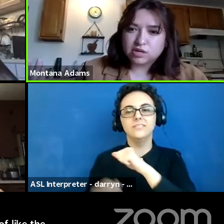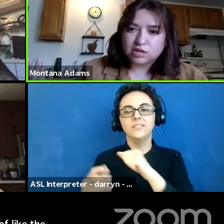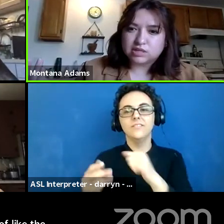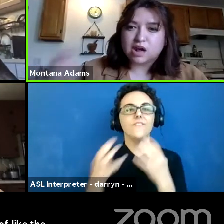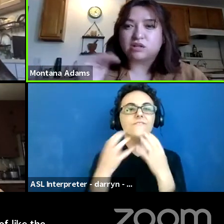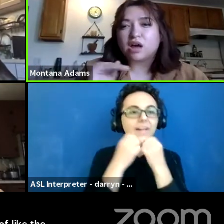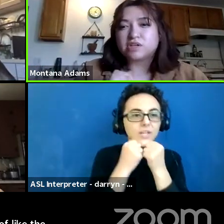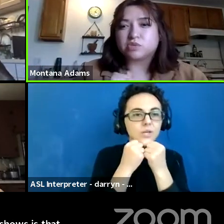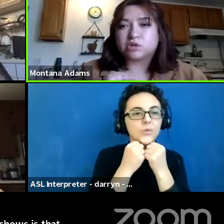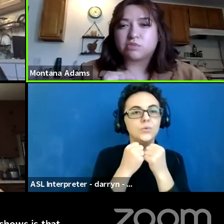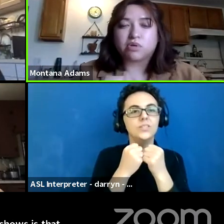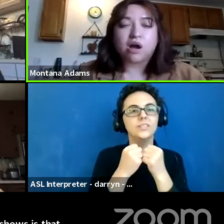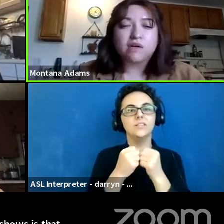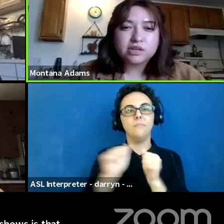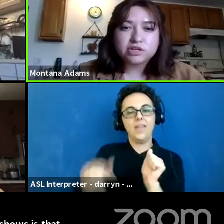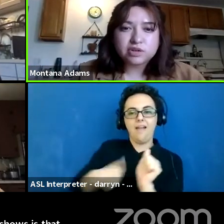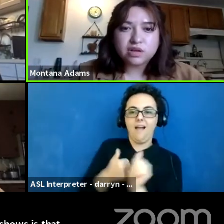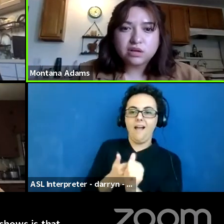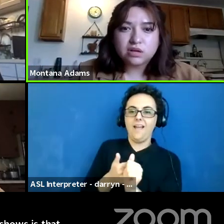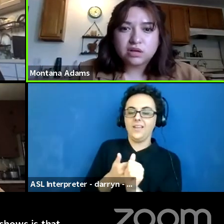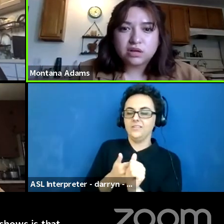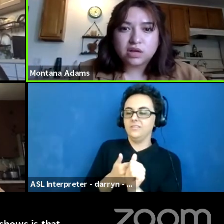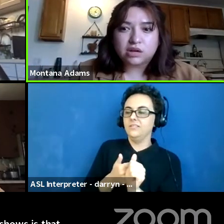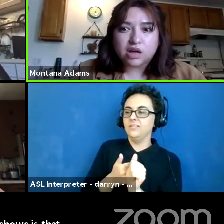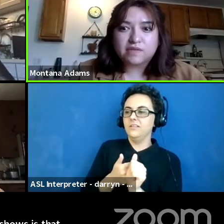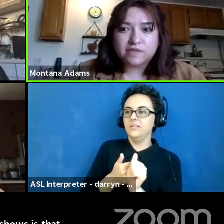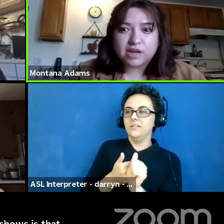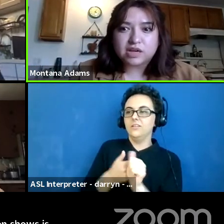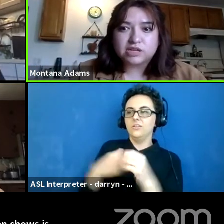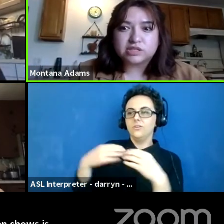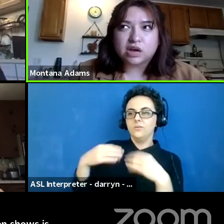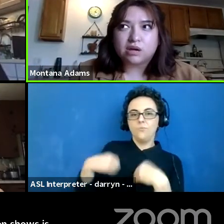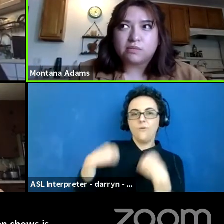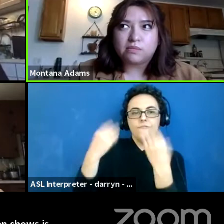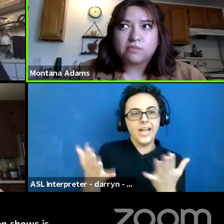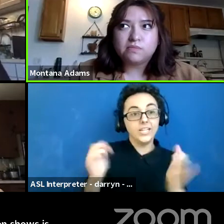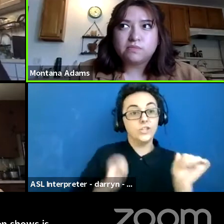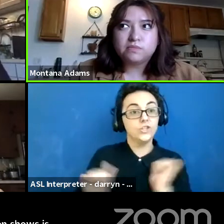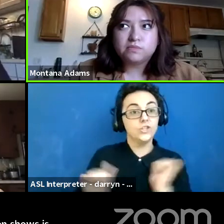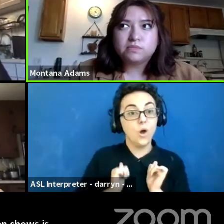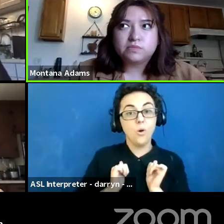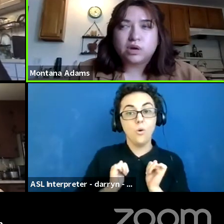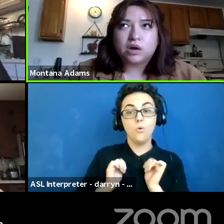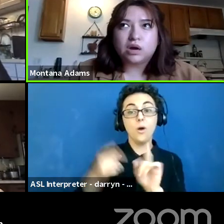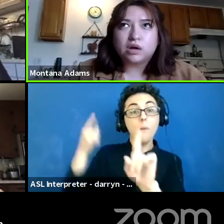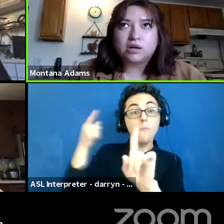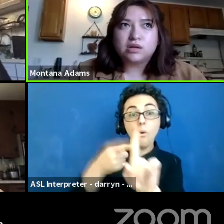shows, is that a lot of it is really profit driven, and a lot of it is